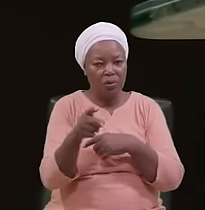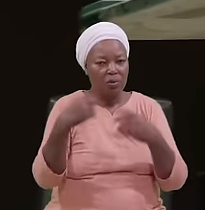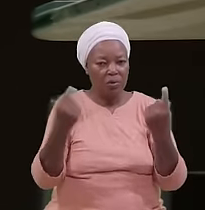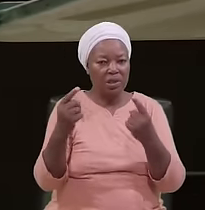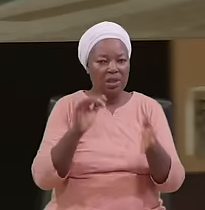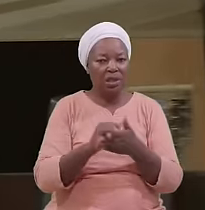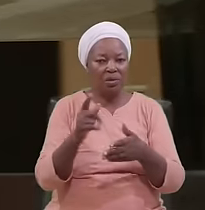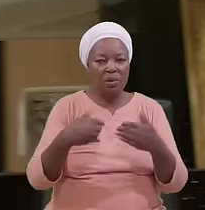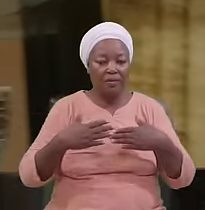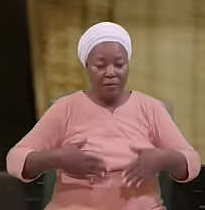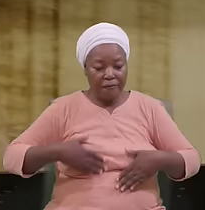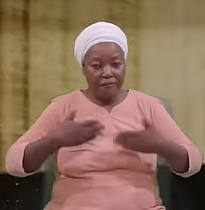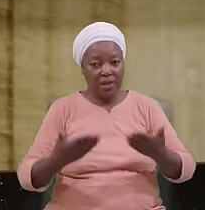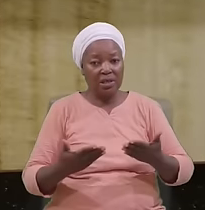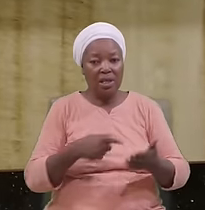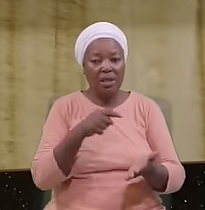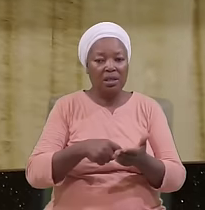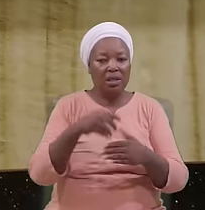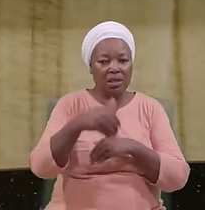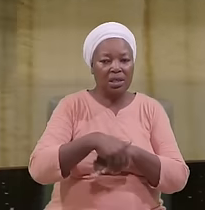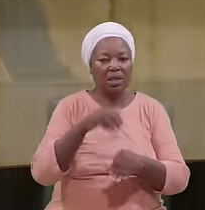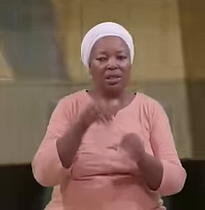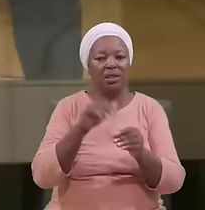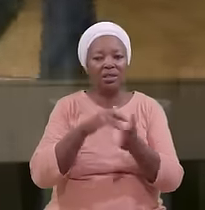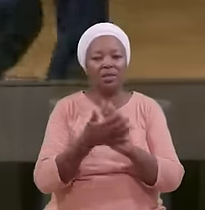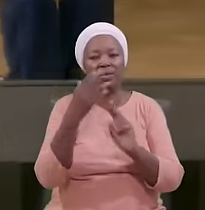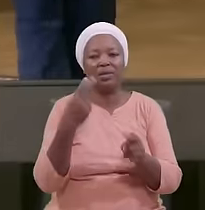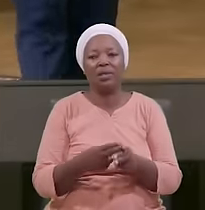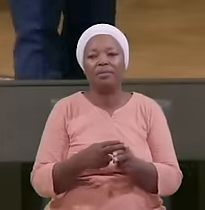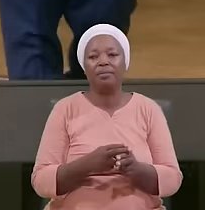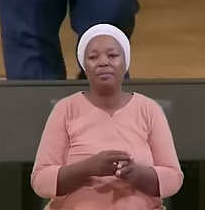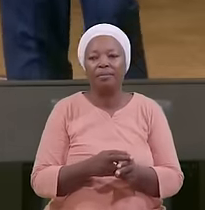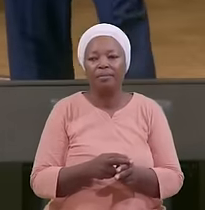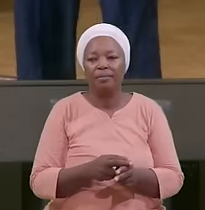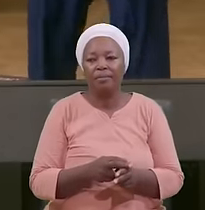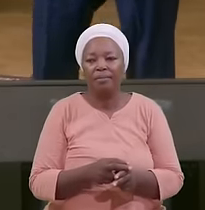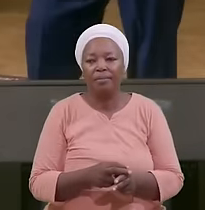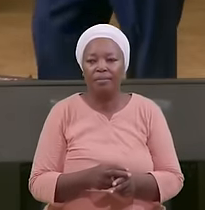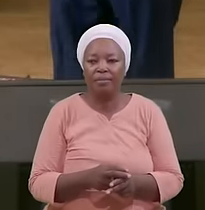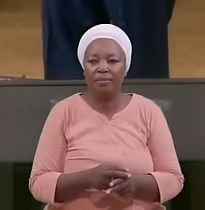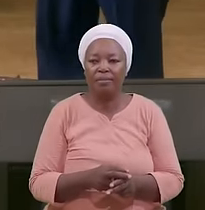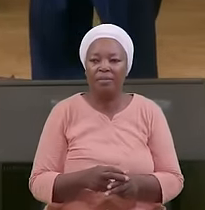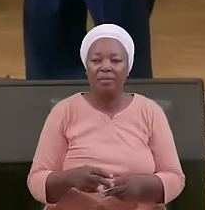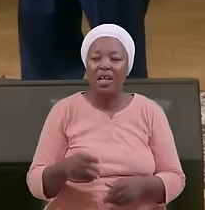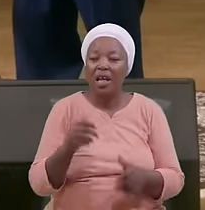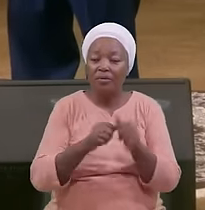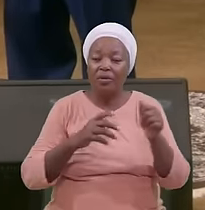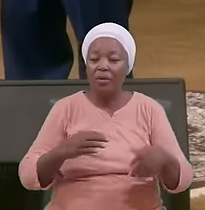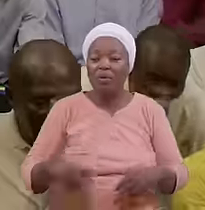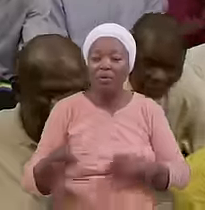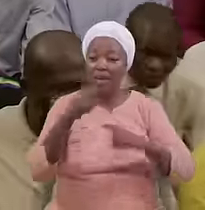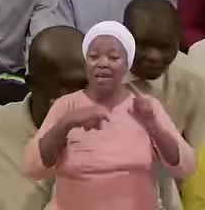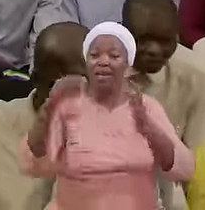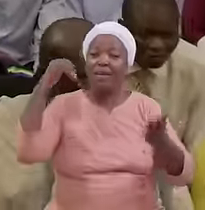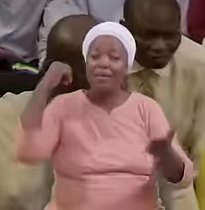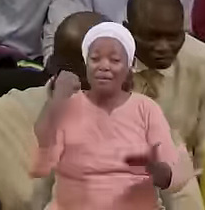away from in Jesus' name. Let them just say amen. Amen.